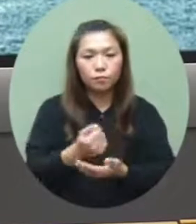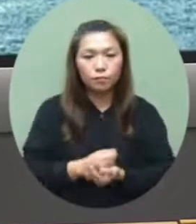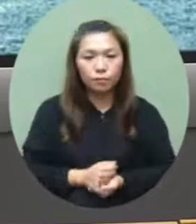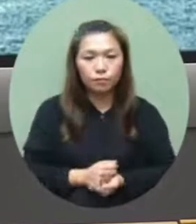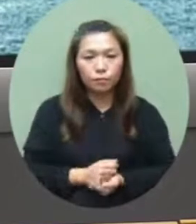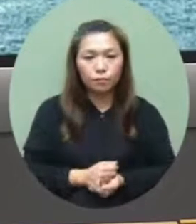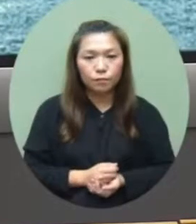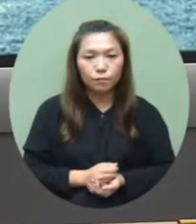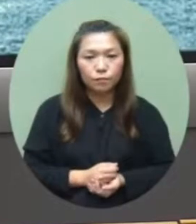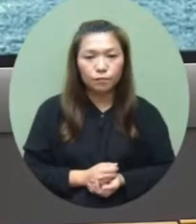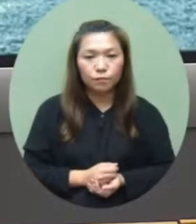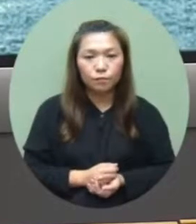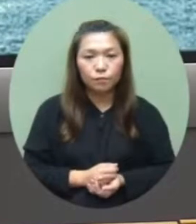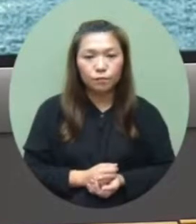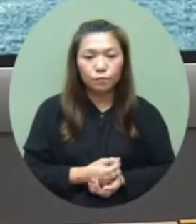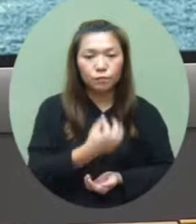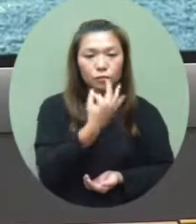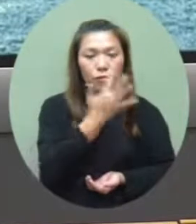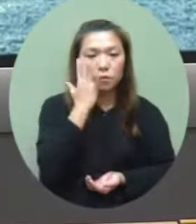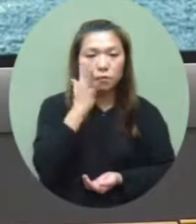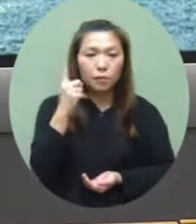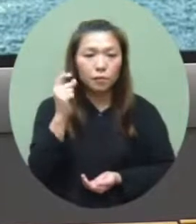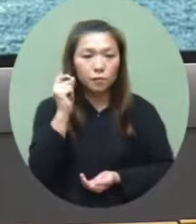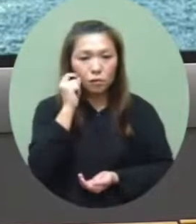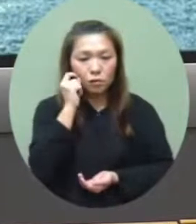reported 4 new death cases,